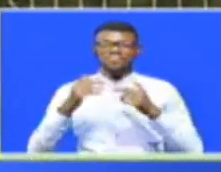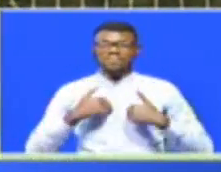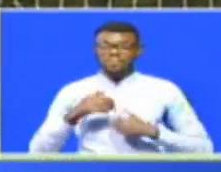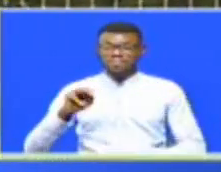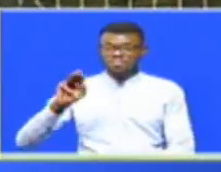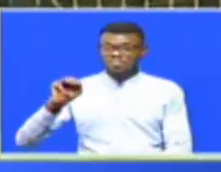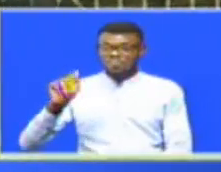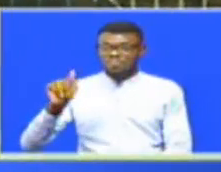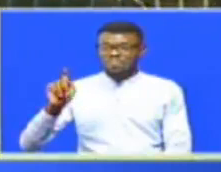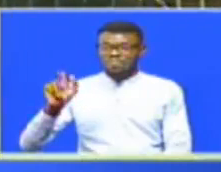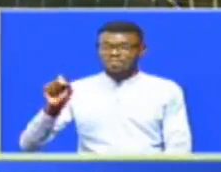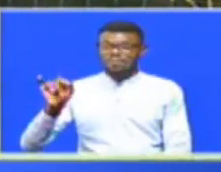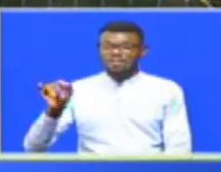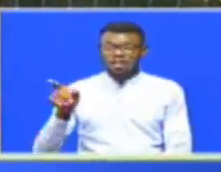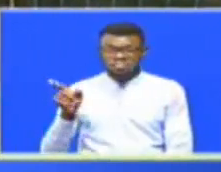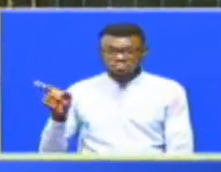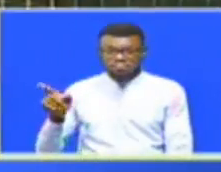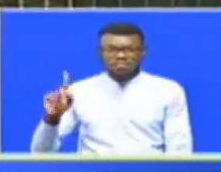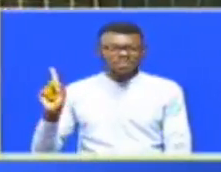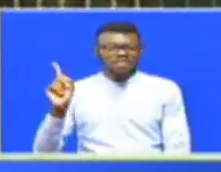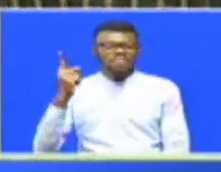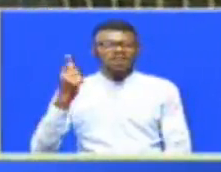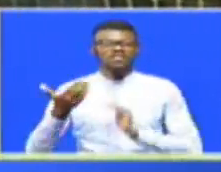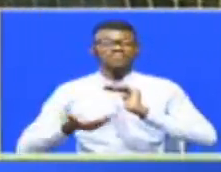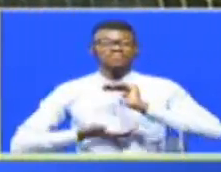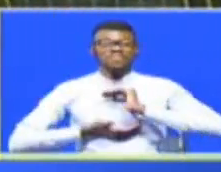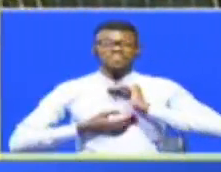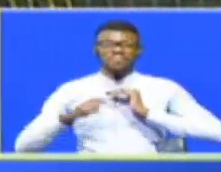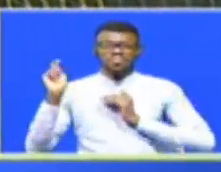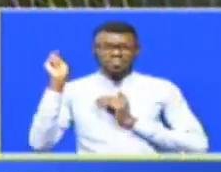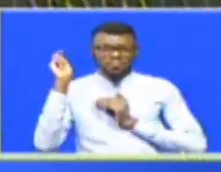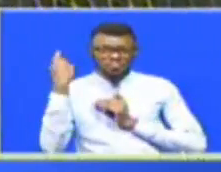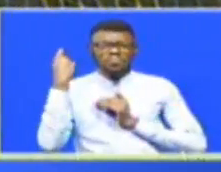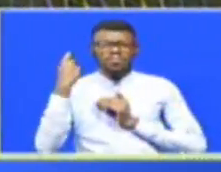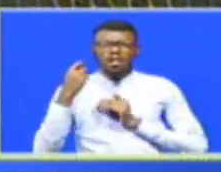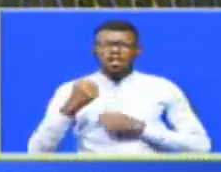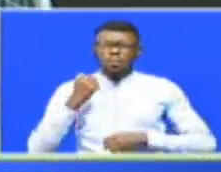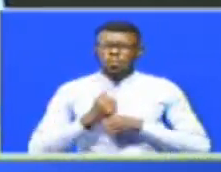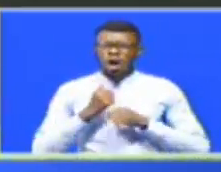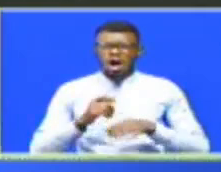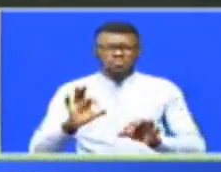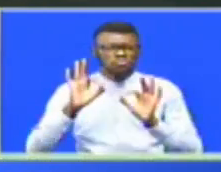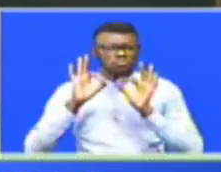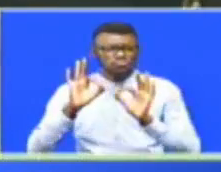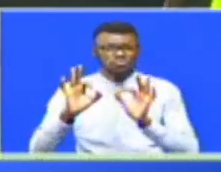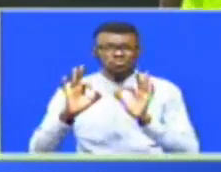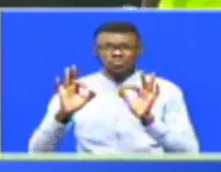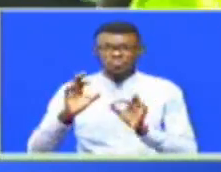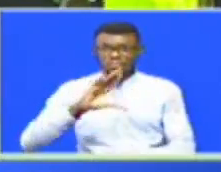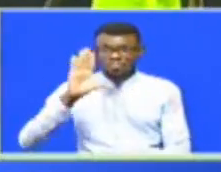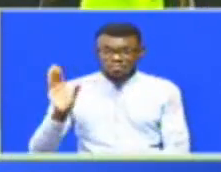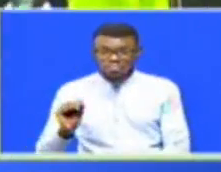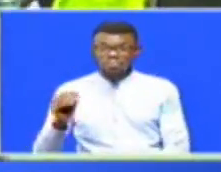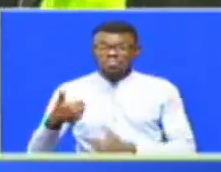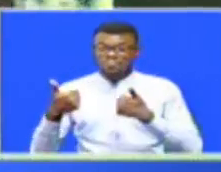Patrick Matasi, Kenya's first-choice goalkeeper, was one of the most outstanding players in the African Cup of Nations last